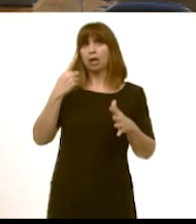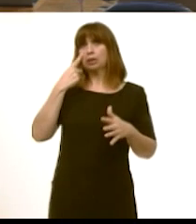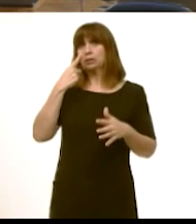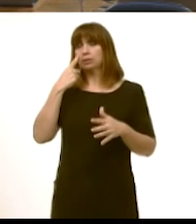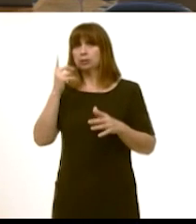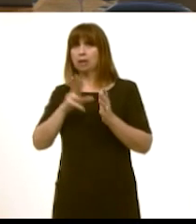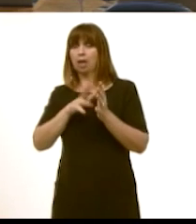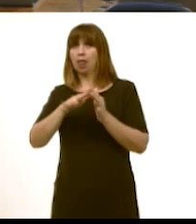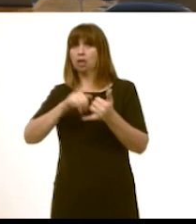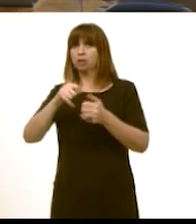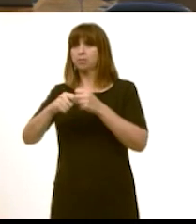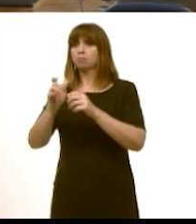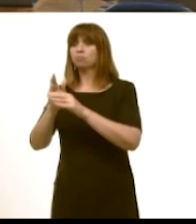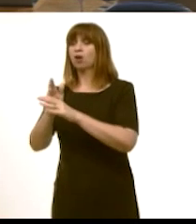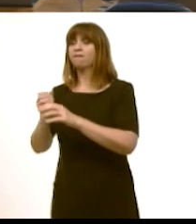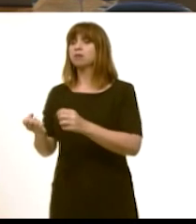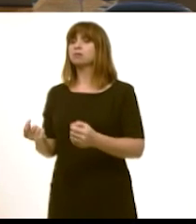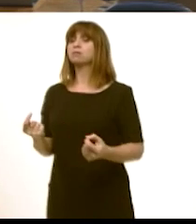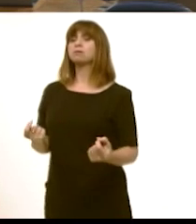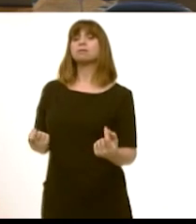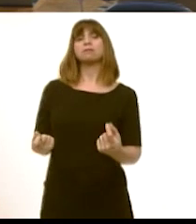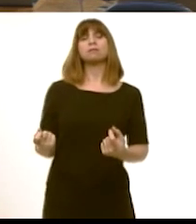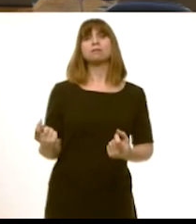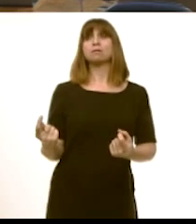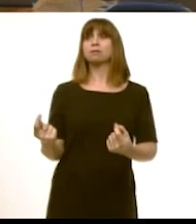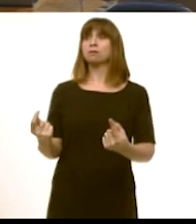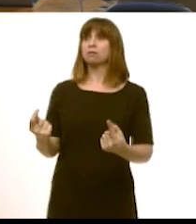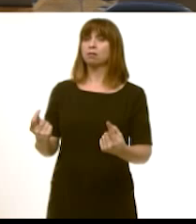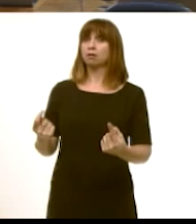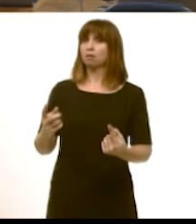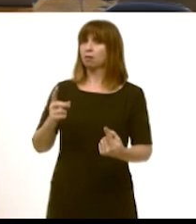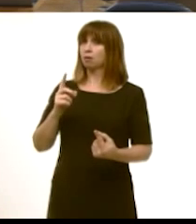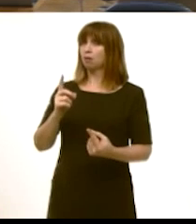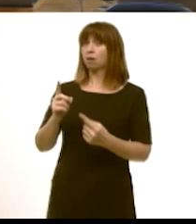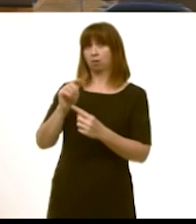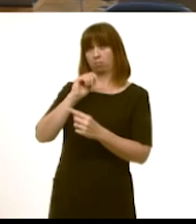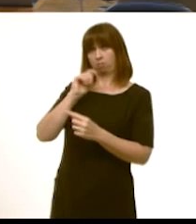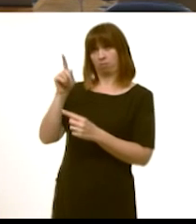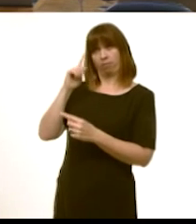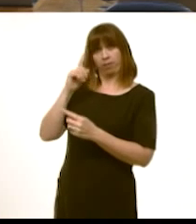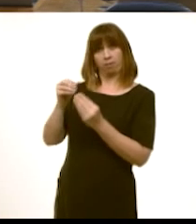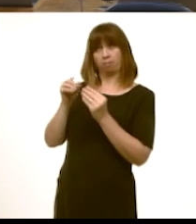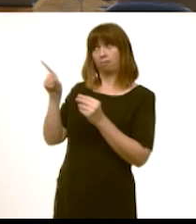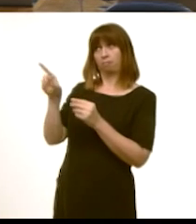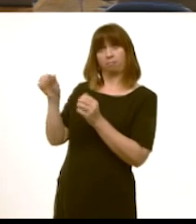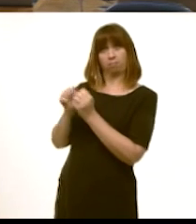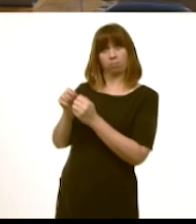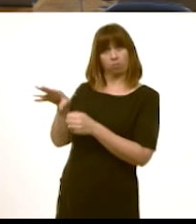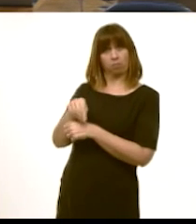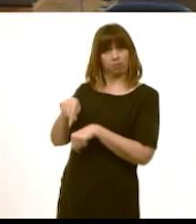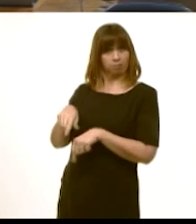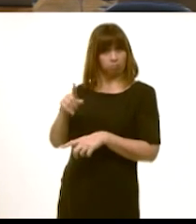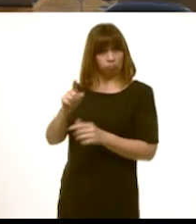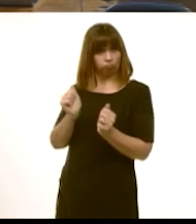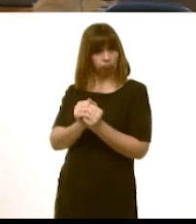of the NHS. Do you see any merit in actually following any of the Tory policies with regard to the NHS? And do you also agree